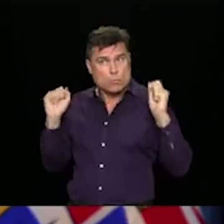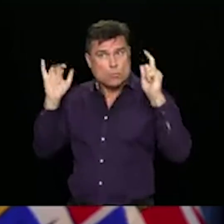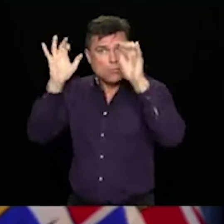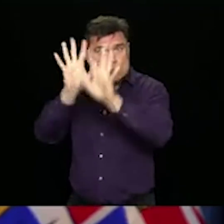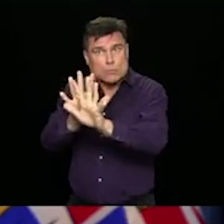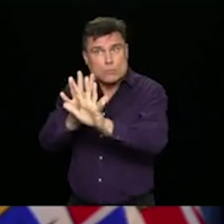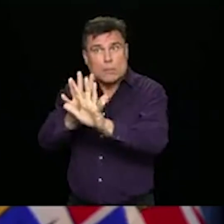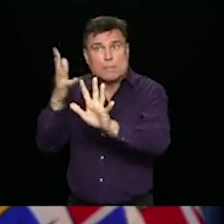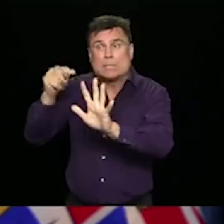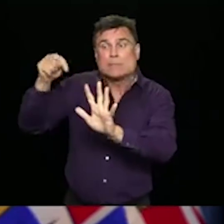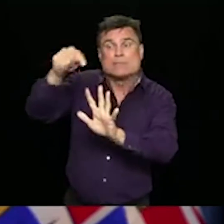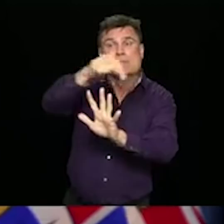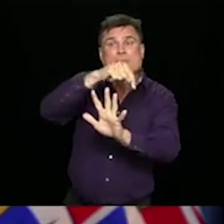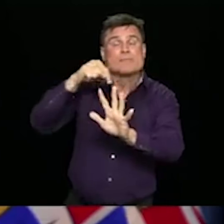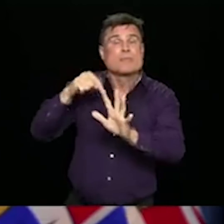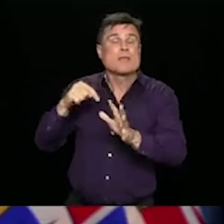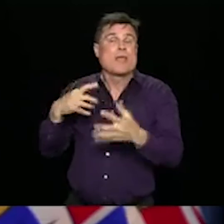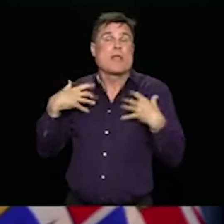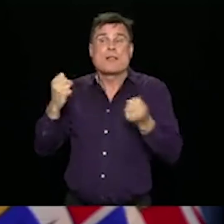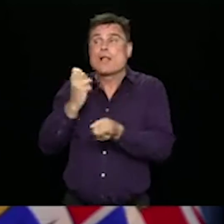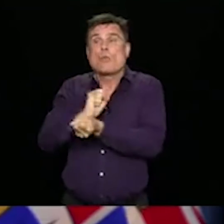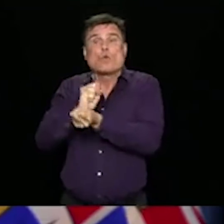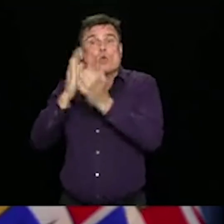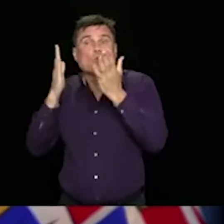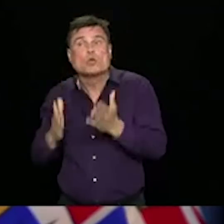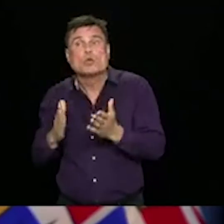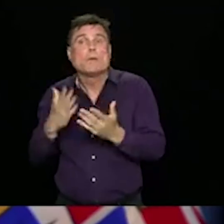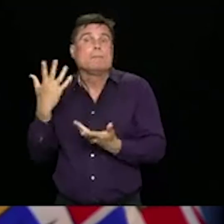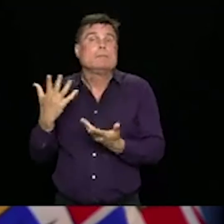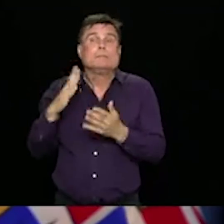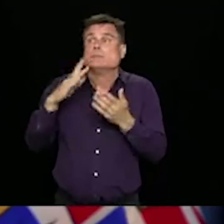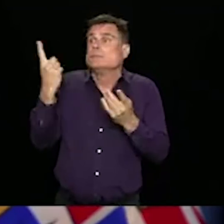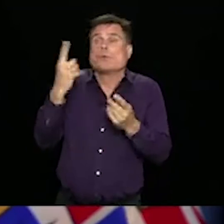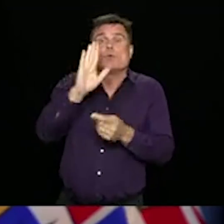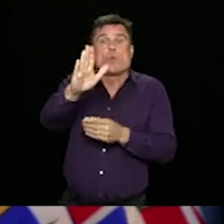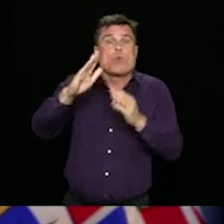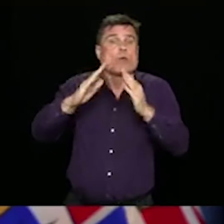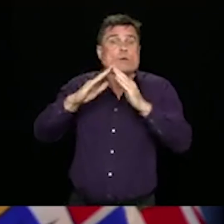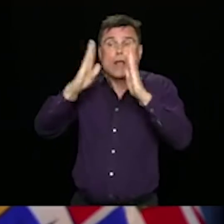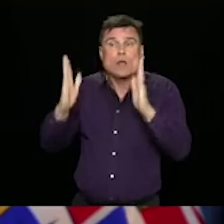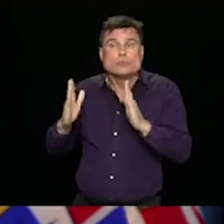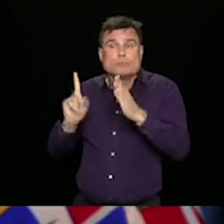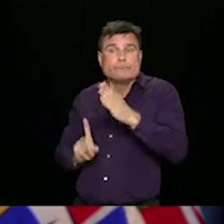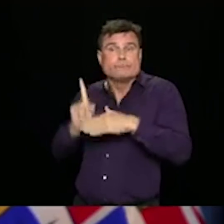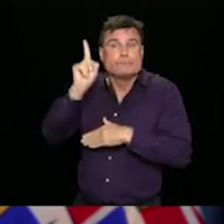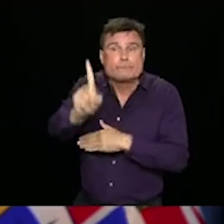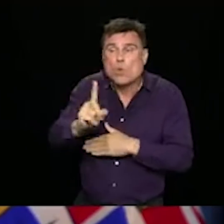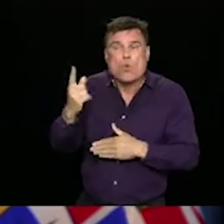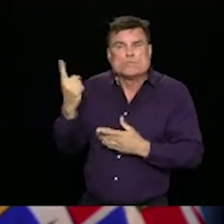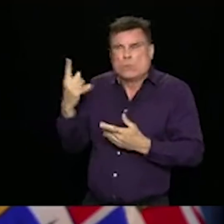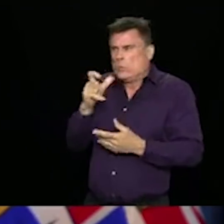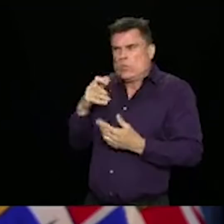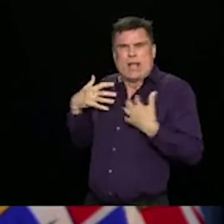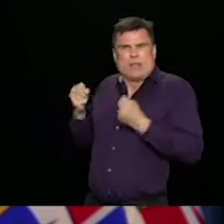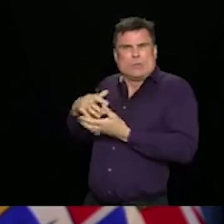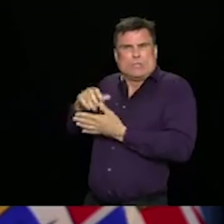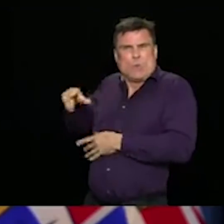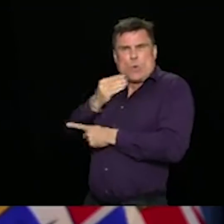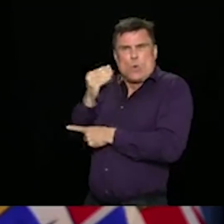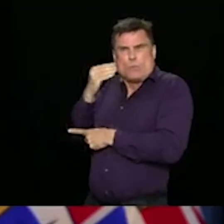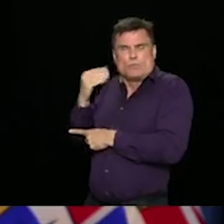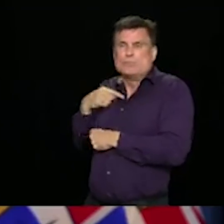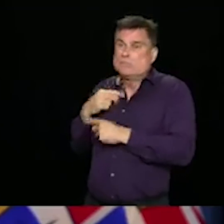or have vulnerable people in your circle, in your household, in your family. We have seen many people around the